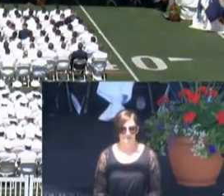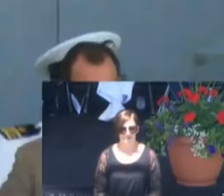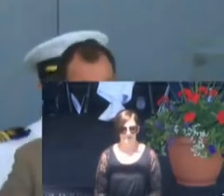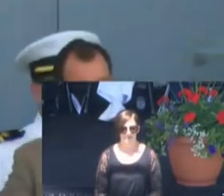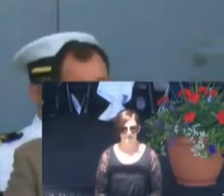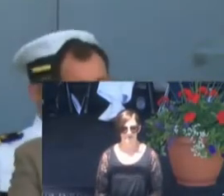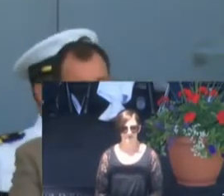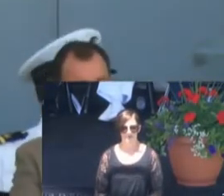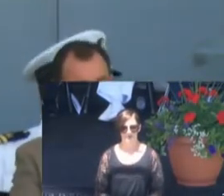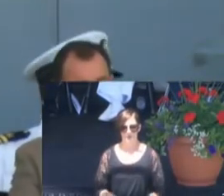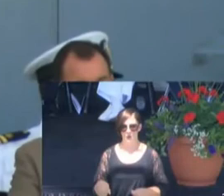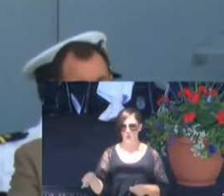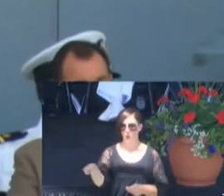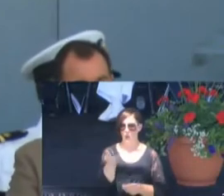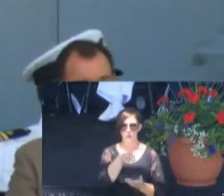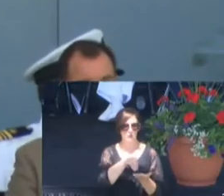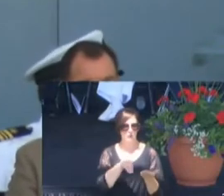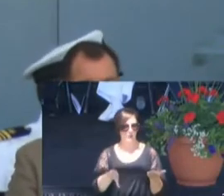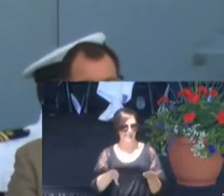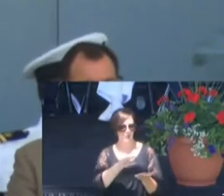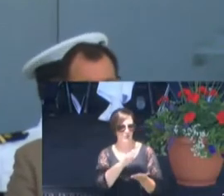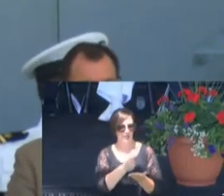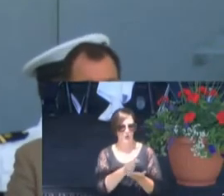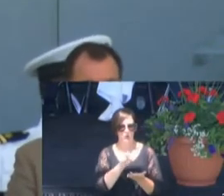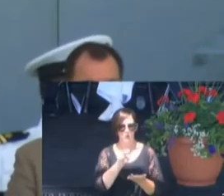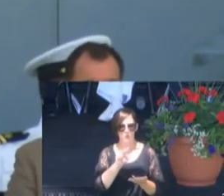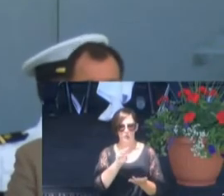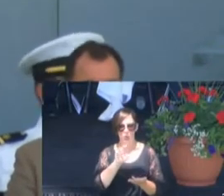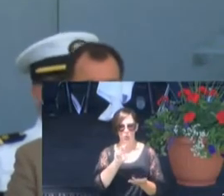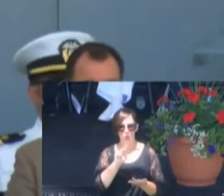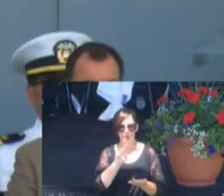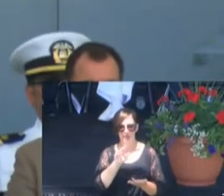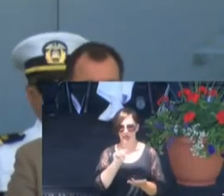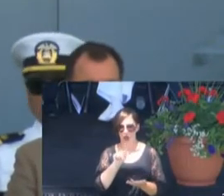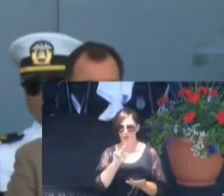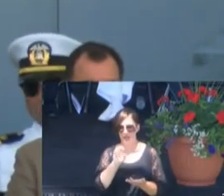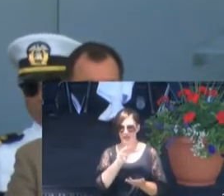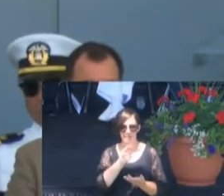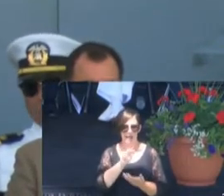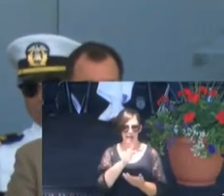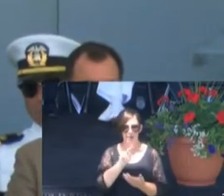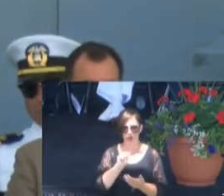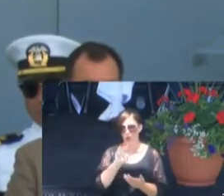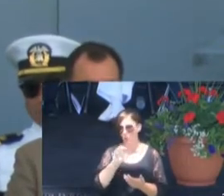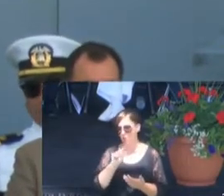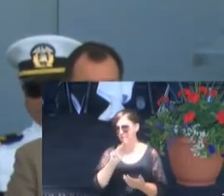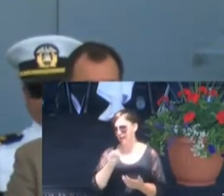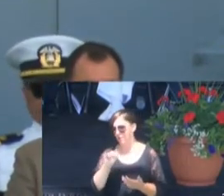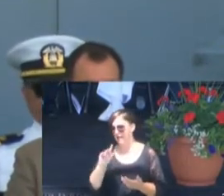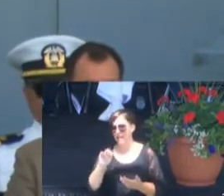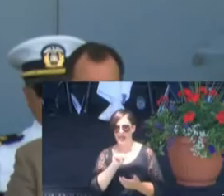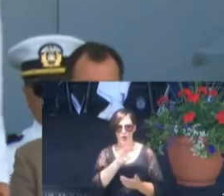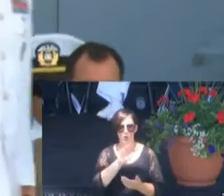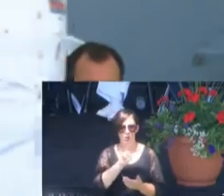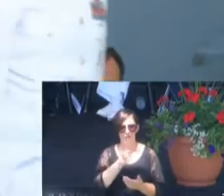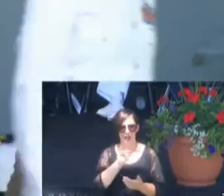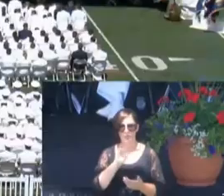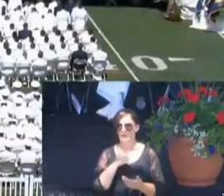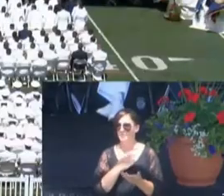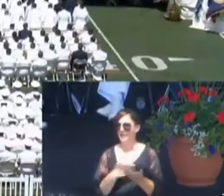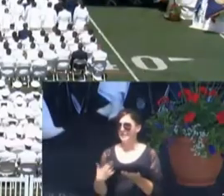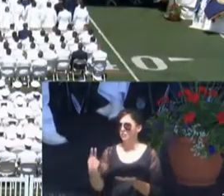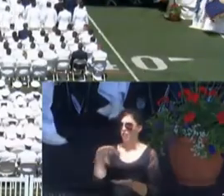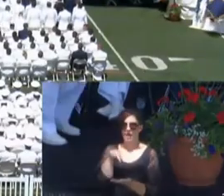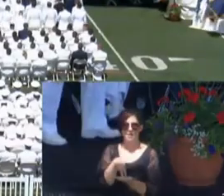Will those students graduating summa cum laude, magna cum laude, and cum laude please rise?